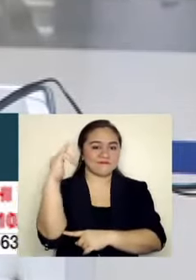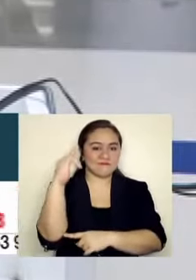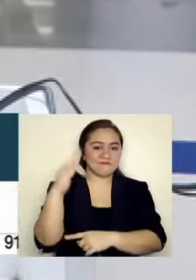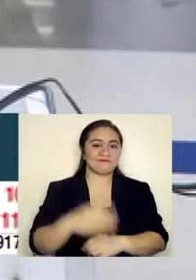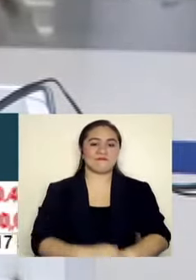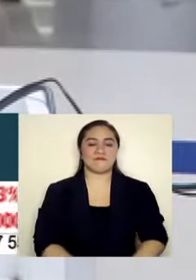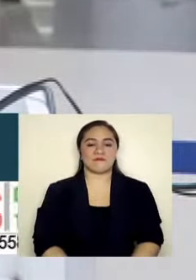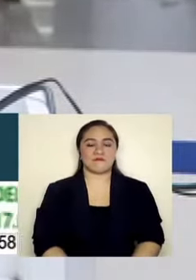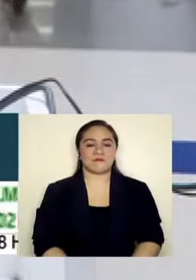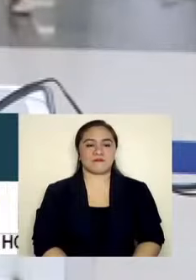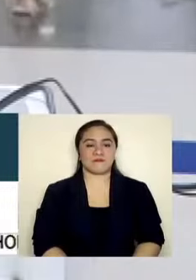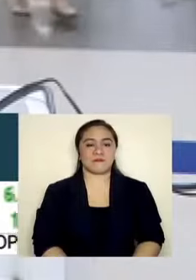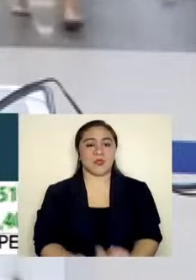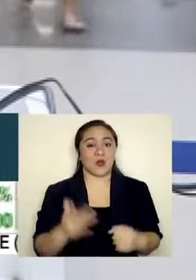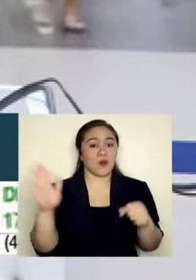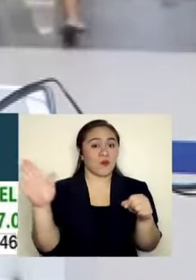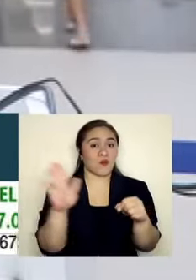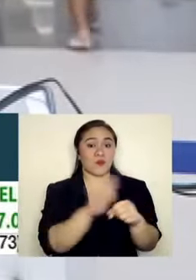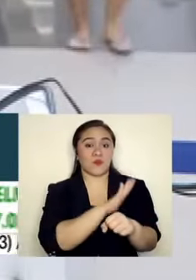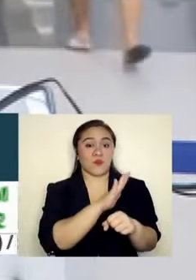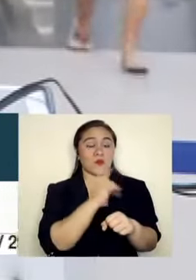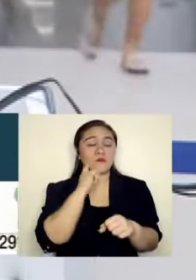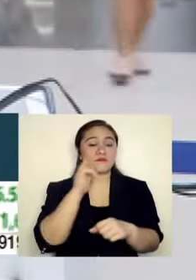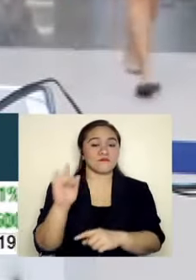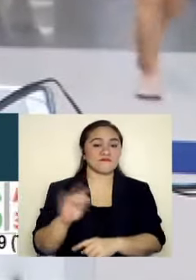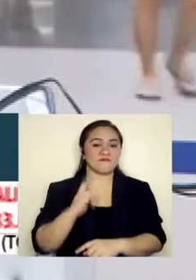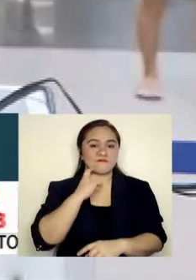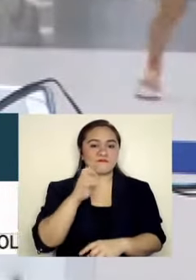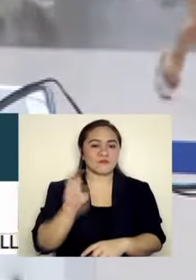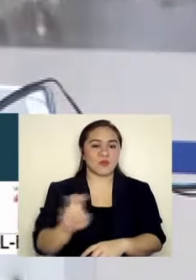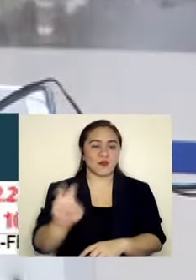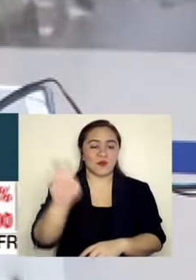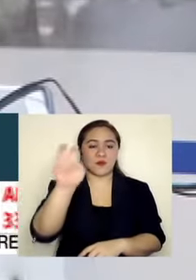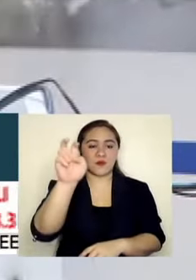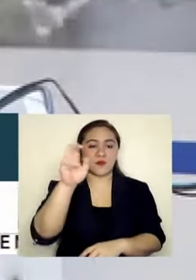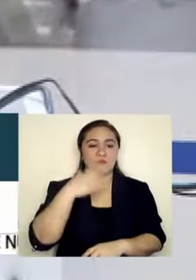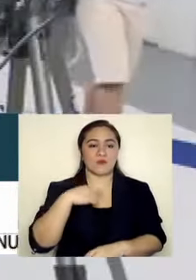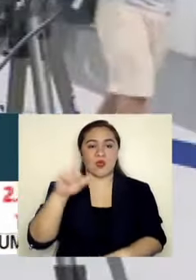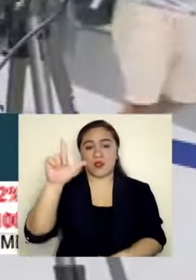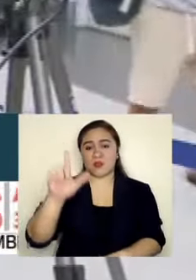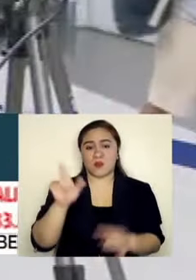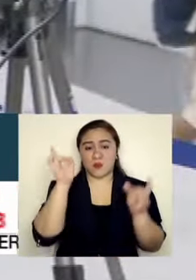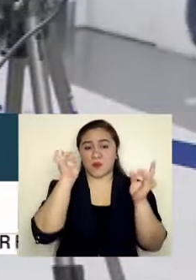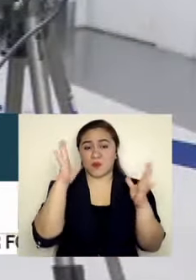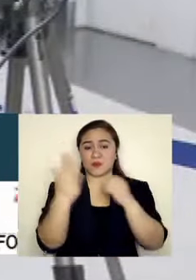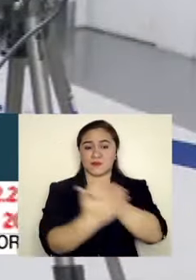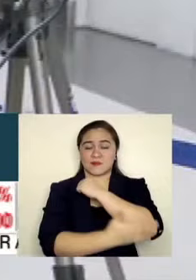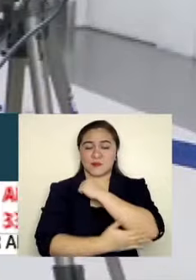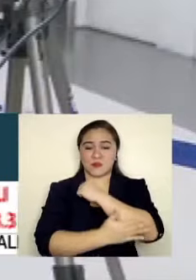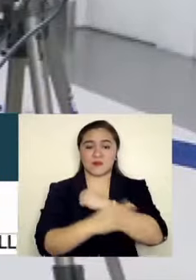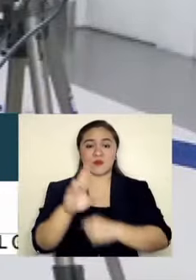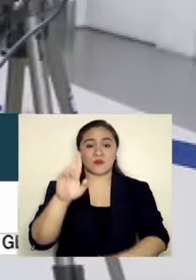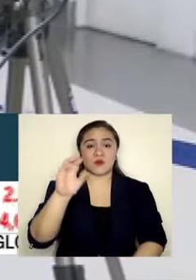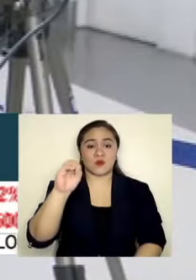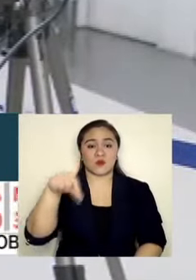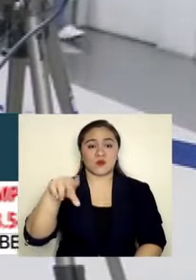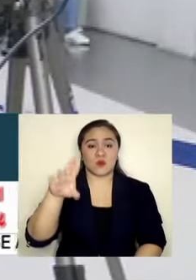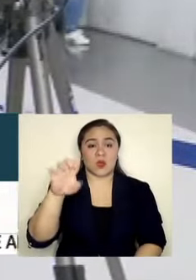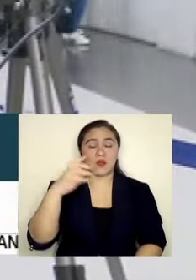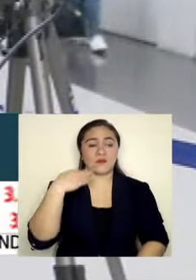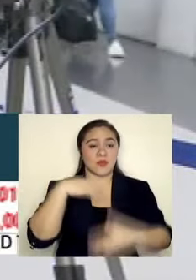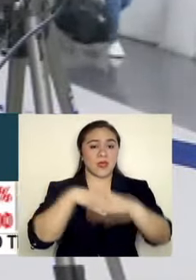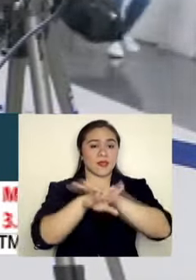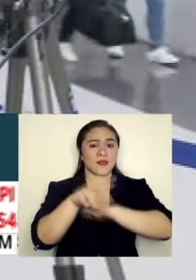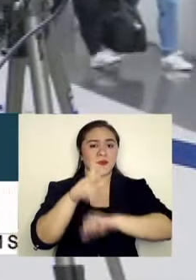As for fully vaccinated travelers coming from the so-called green or low-risk countries, Roque says they can enter the Philippines